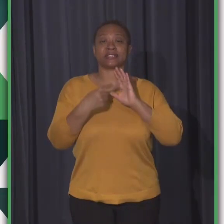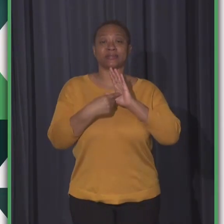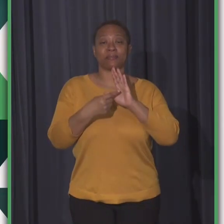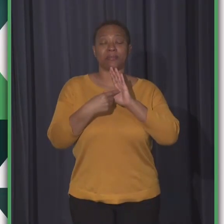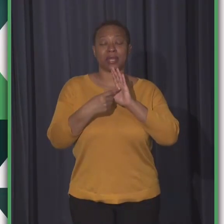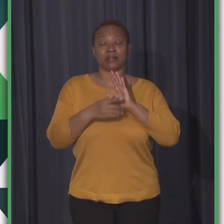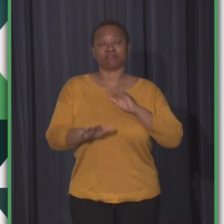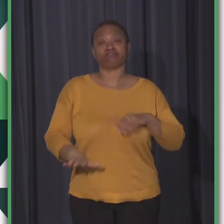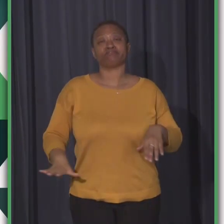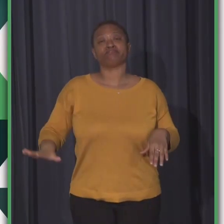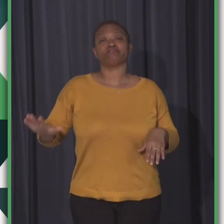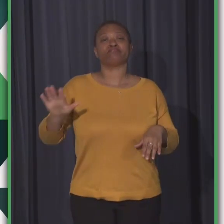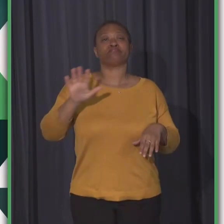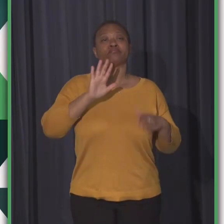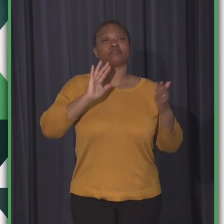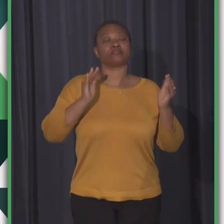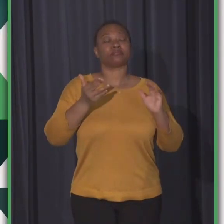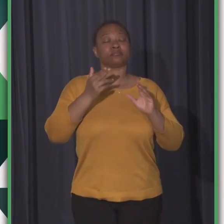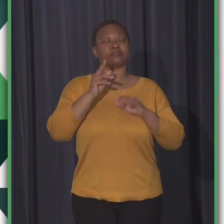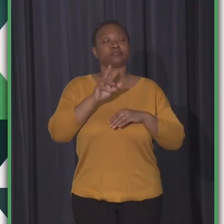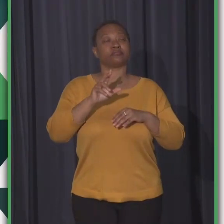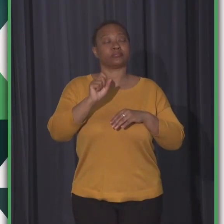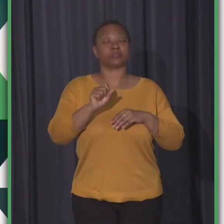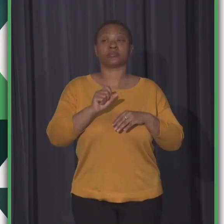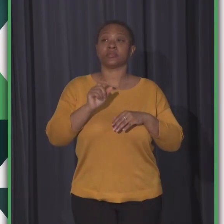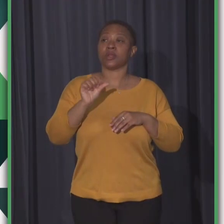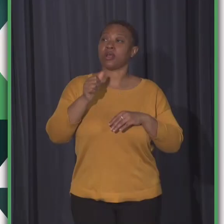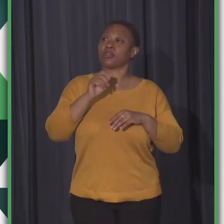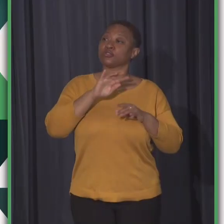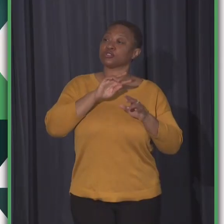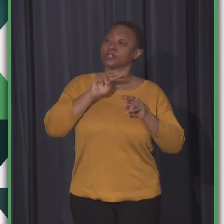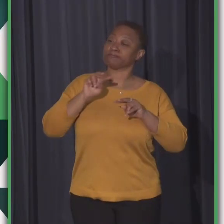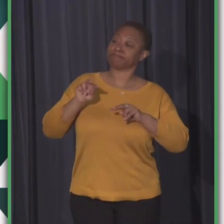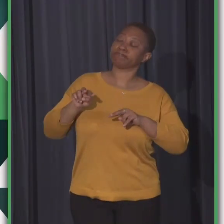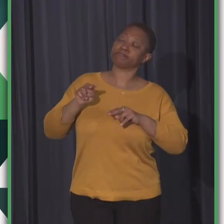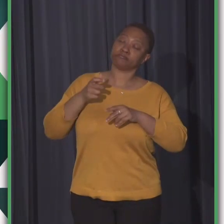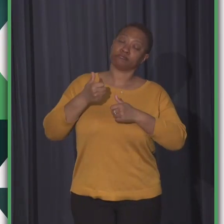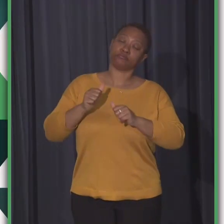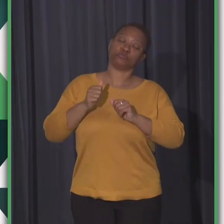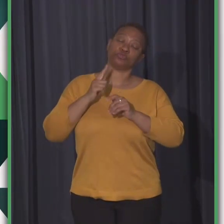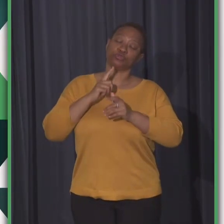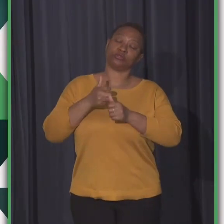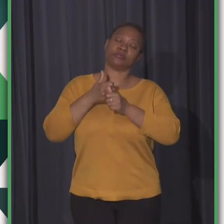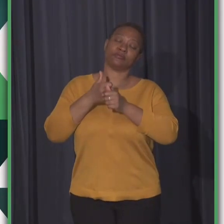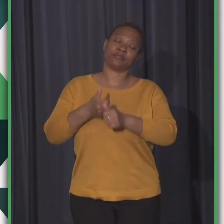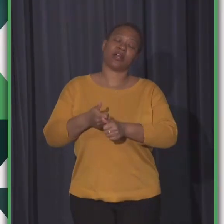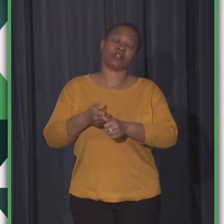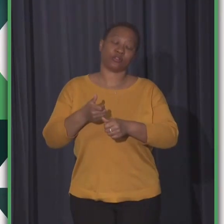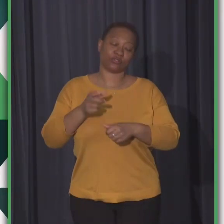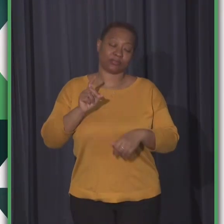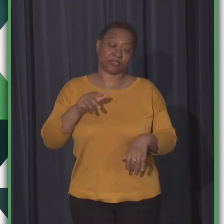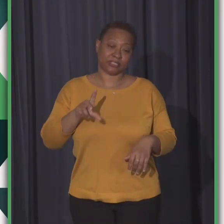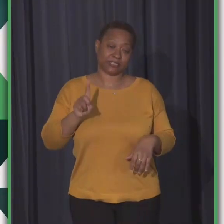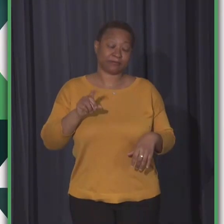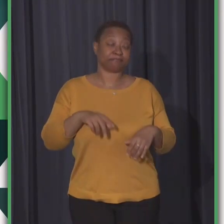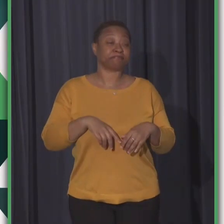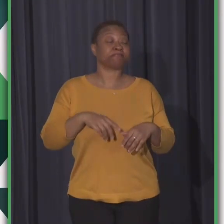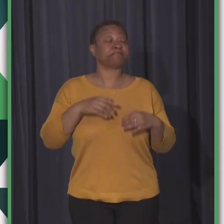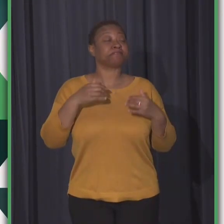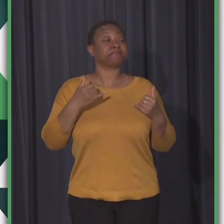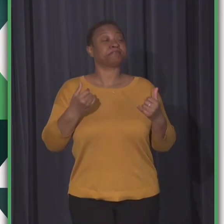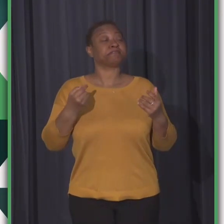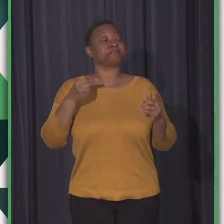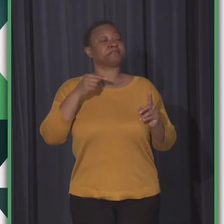other departments is definitely looking at and trying to adopt. I can't speak when it comes